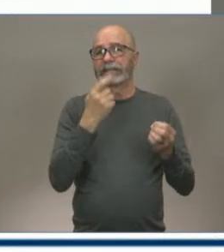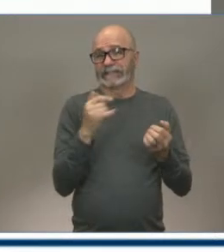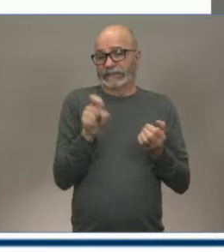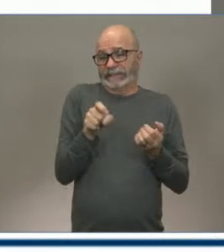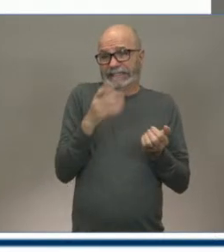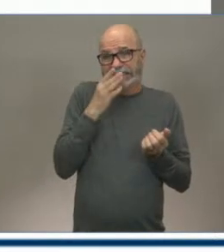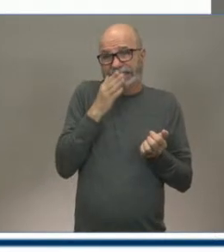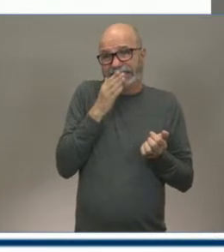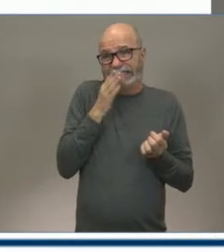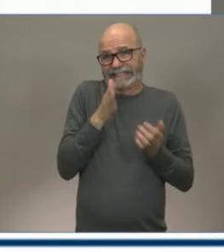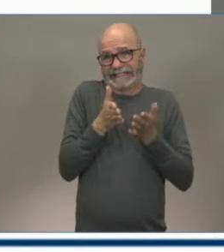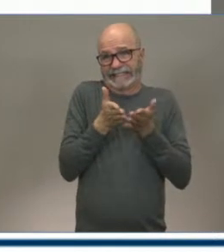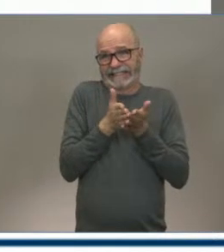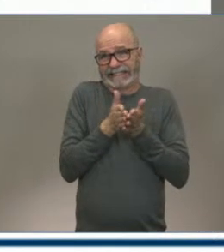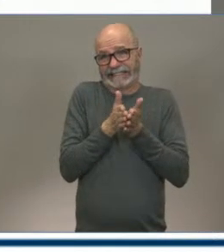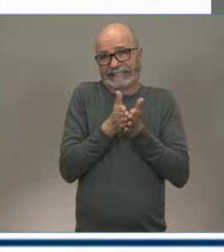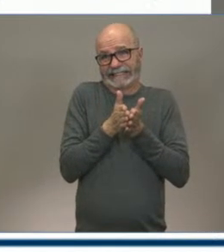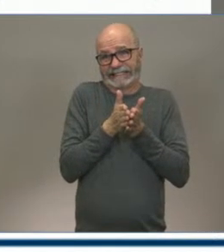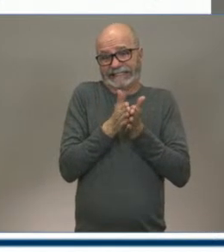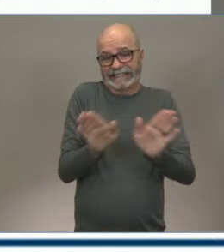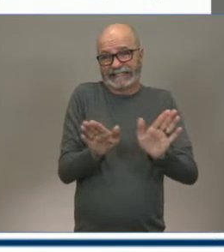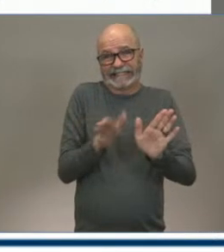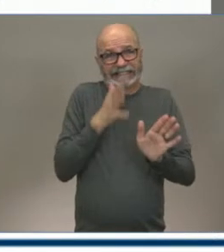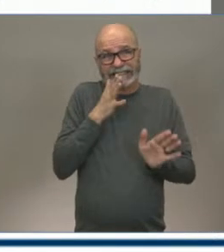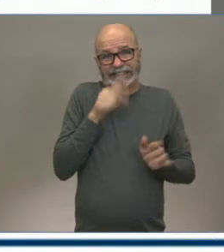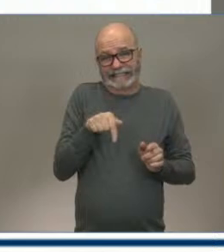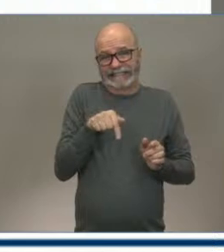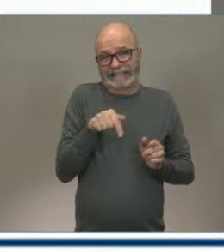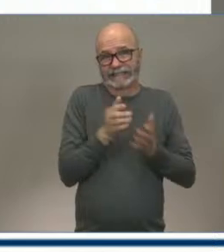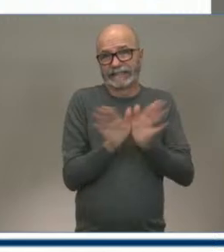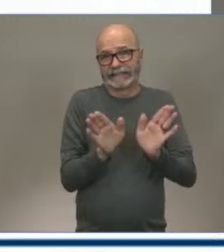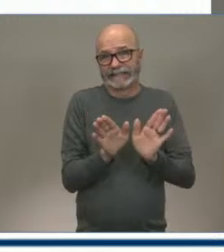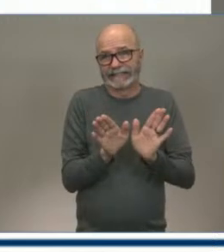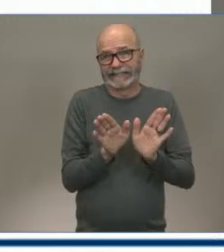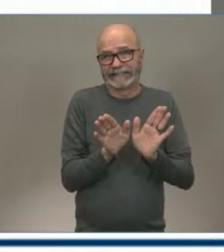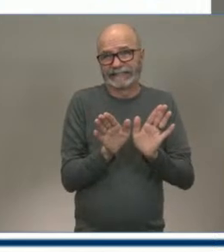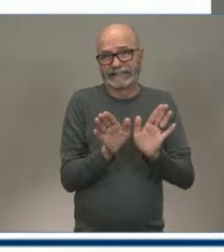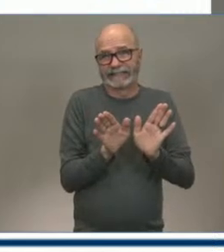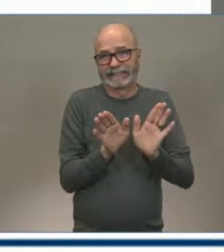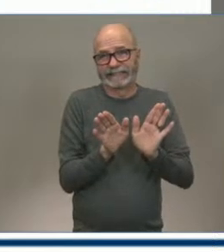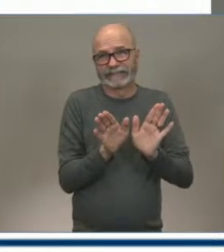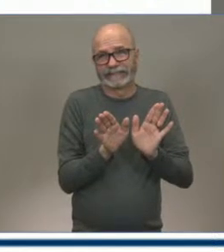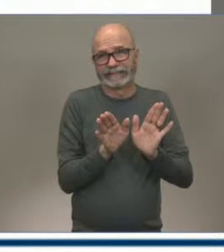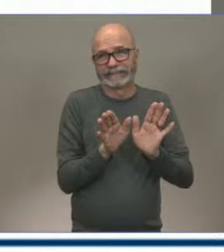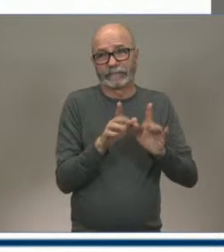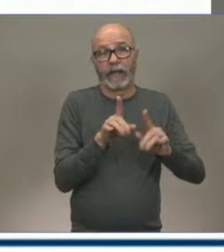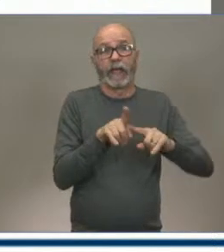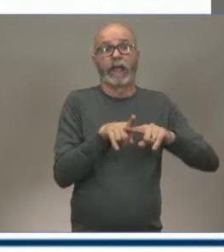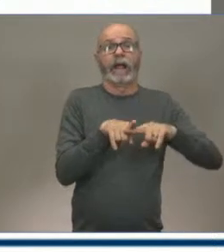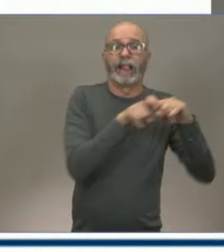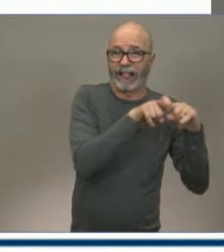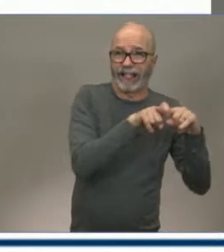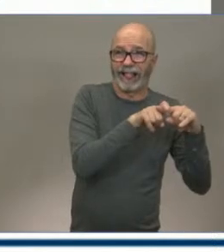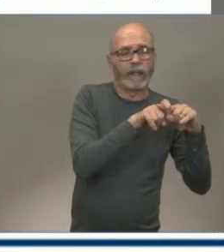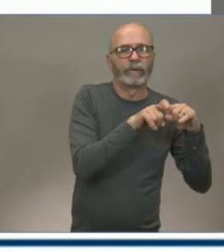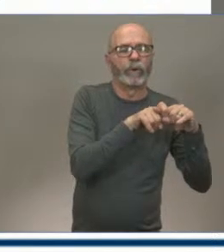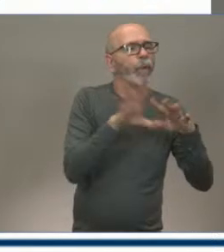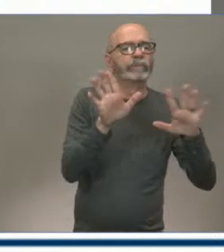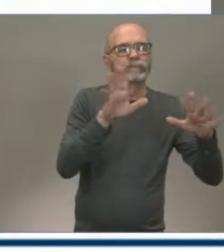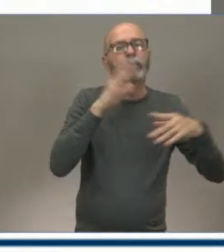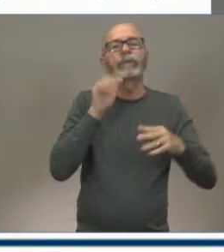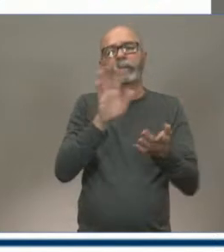are extended now and will be in effect until midnight on January 24th. There are, however, a